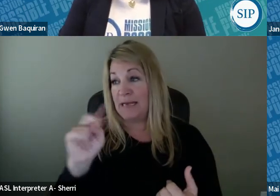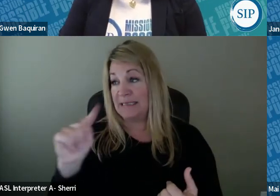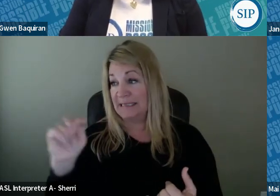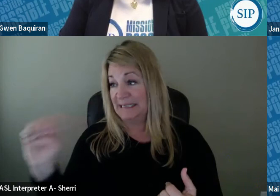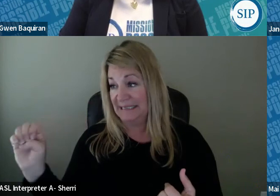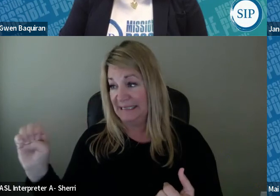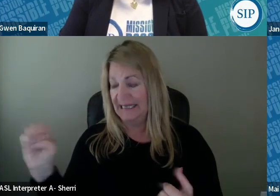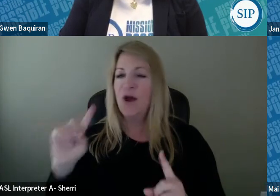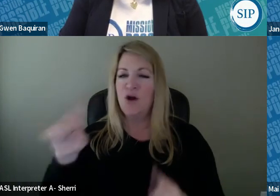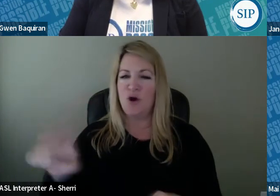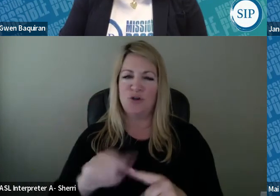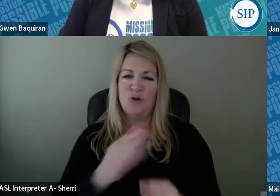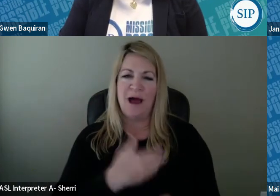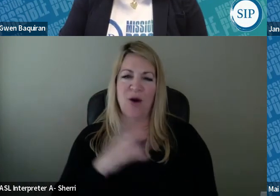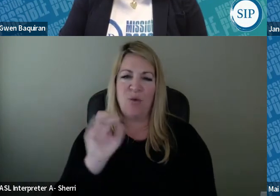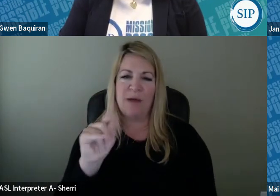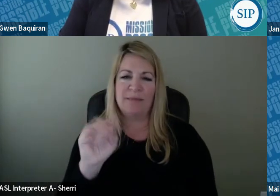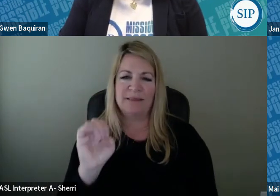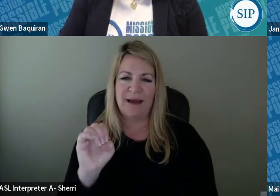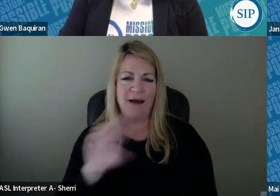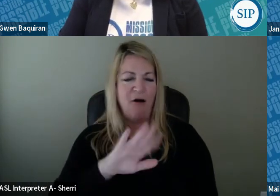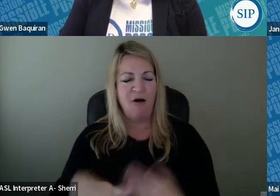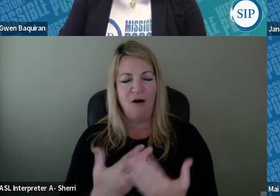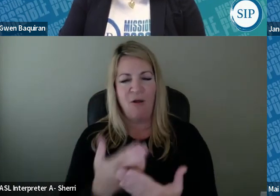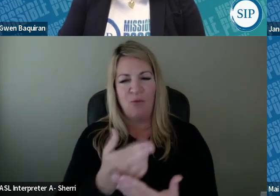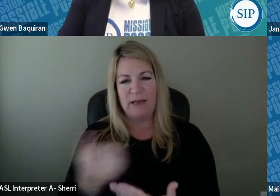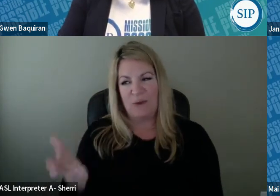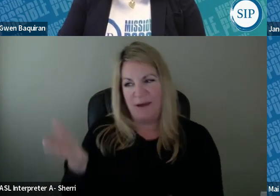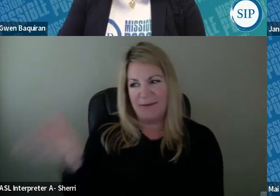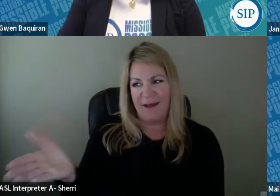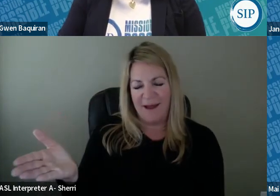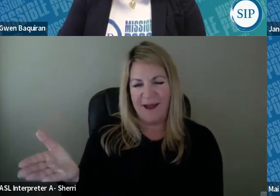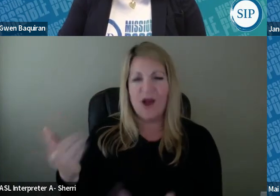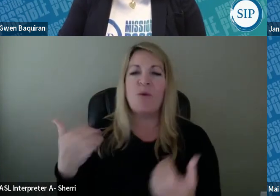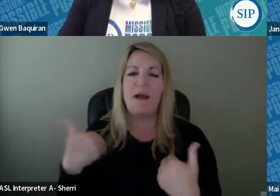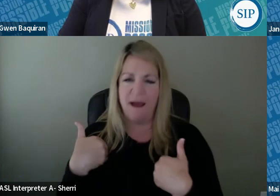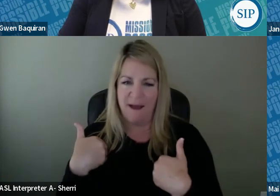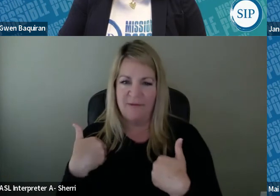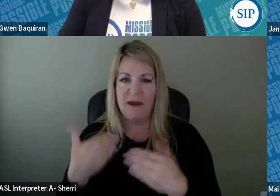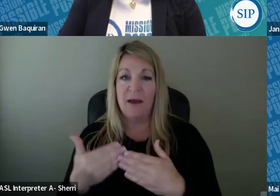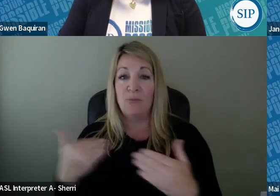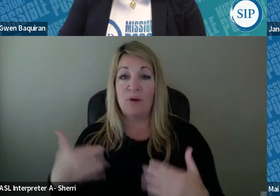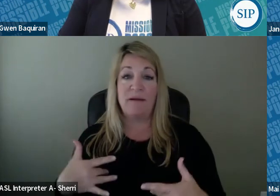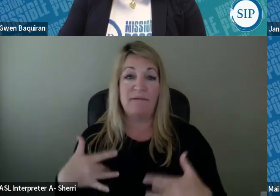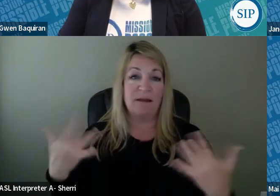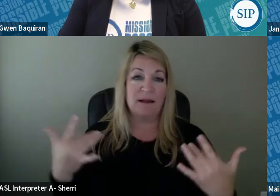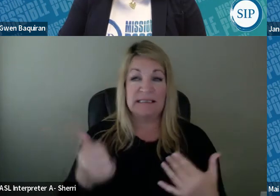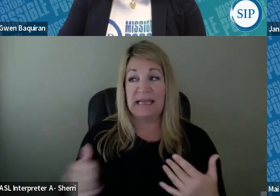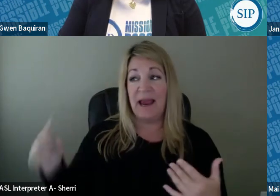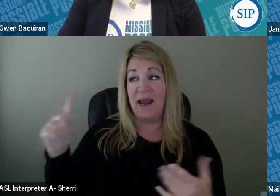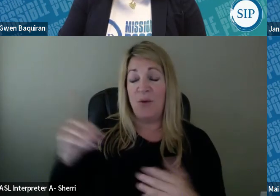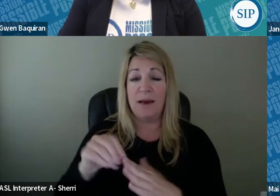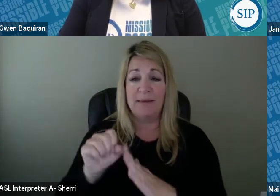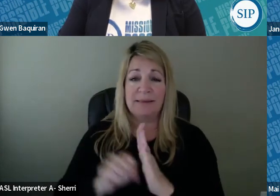our website and check out all of the resources we have, because we do have free events to anyone in the state of California